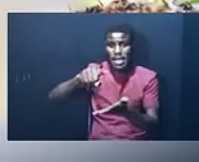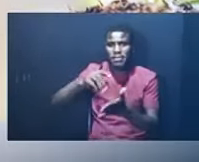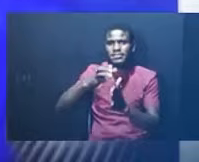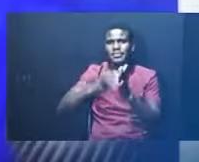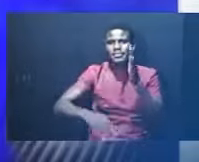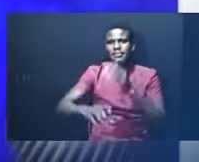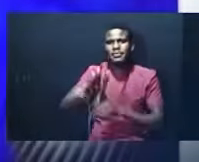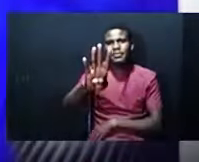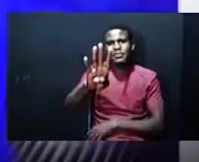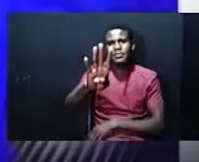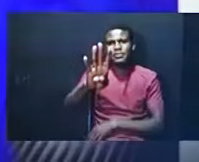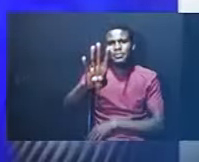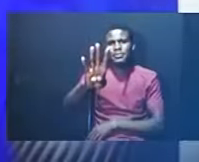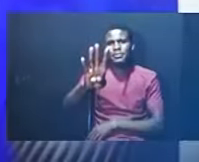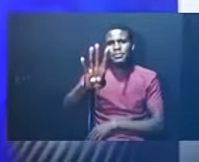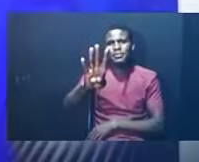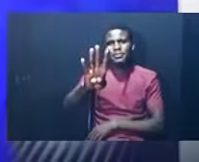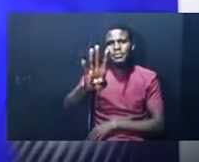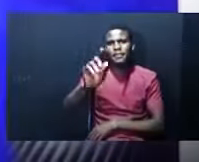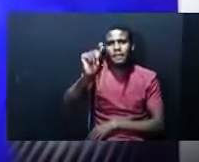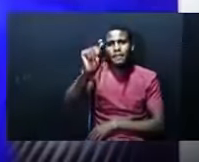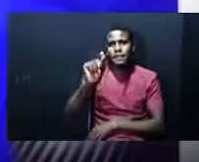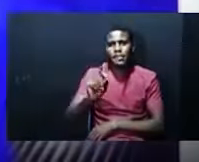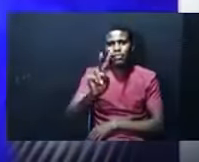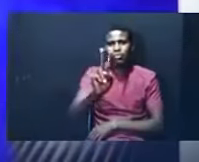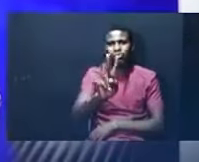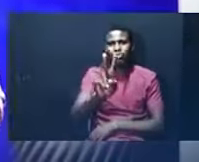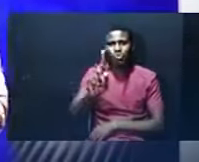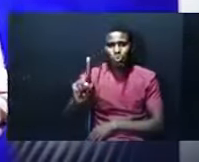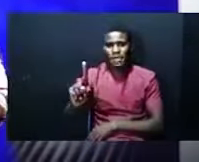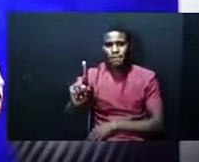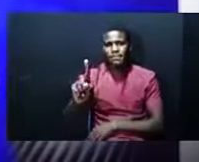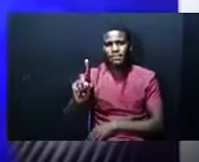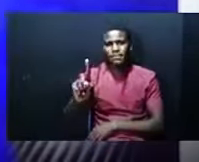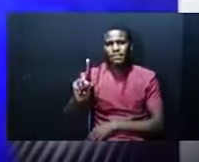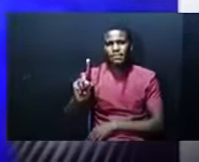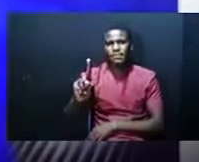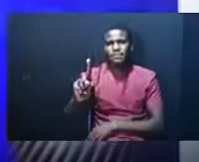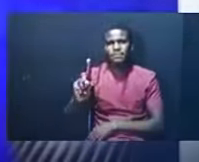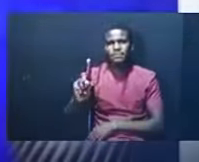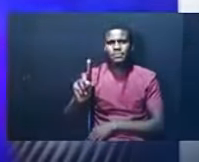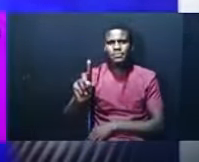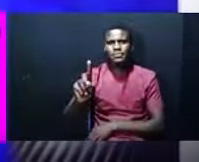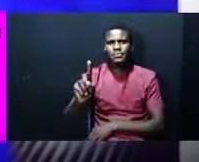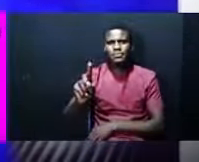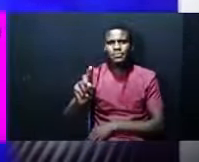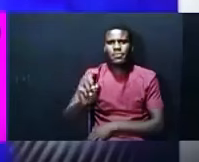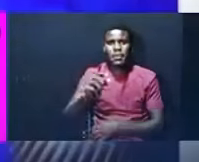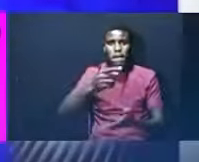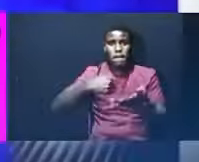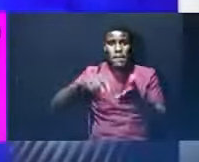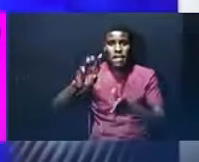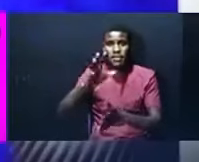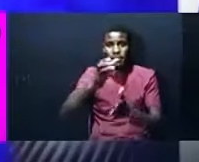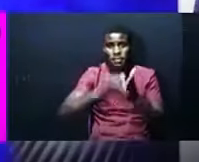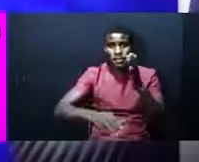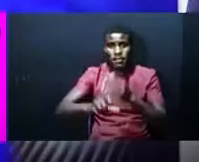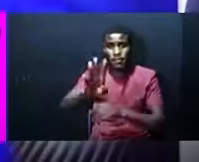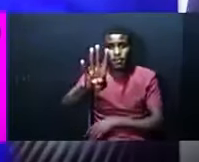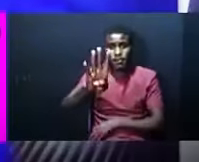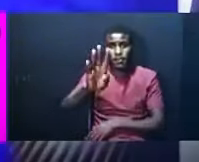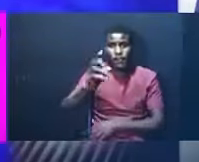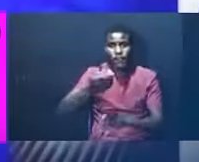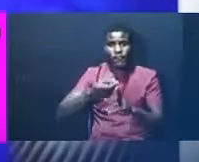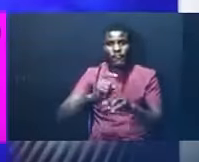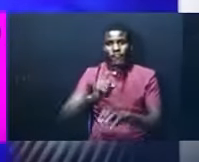again. This time we'll take it from verse 21. Mark 4 from